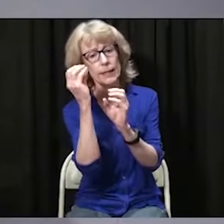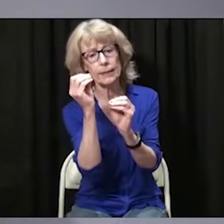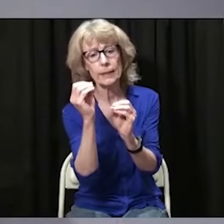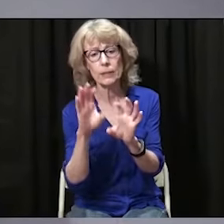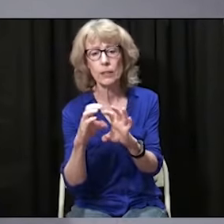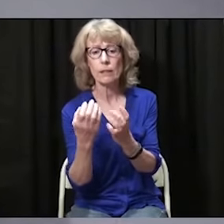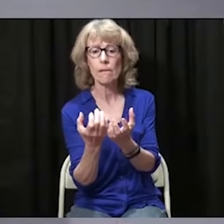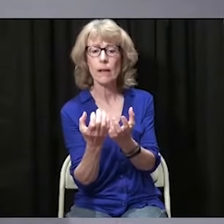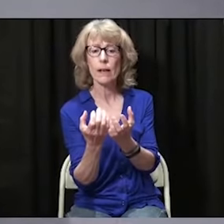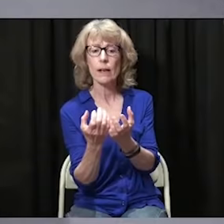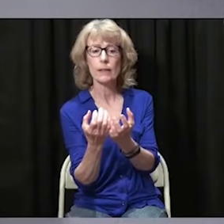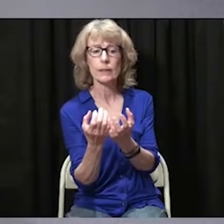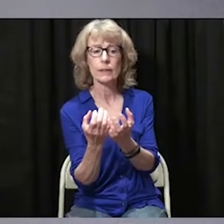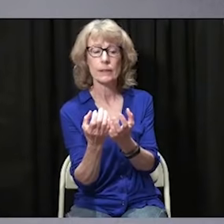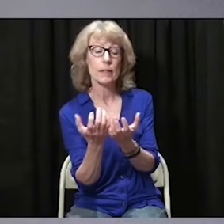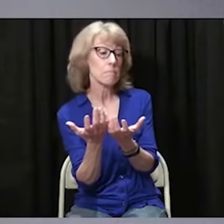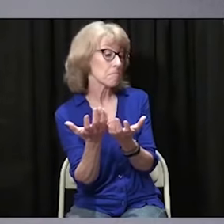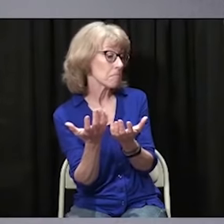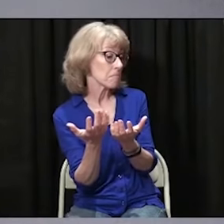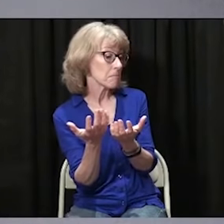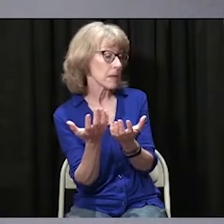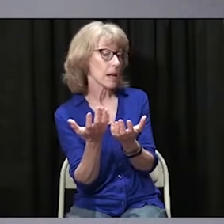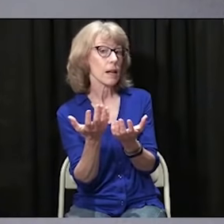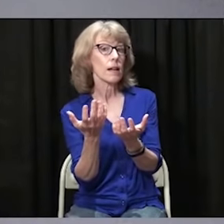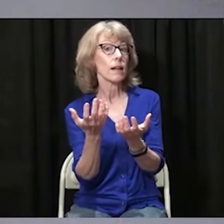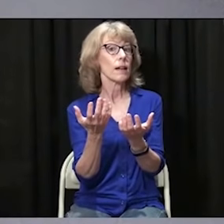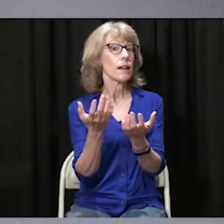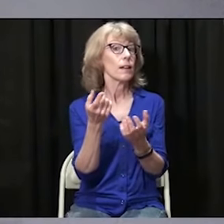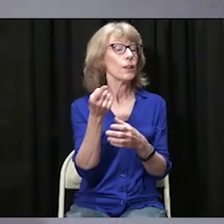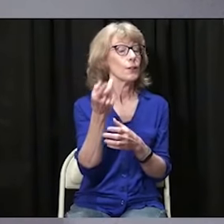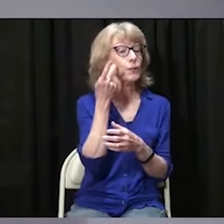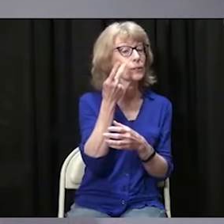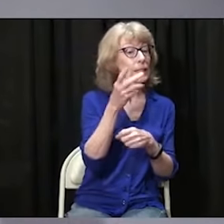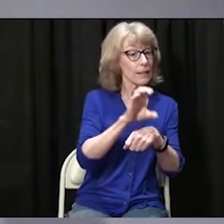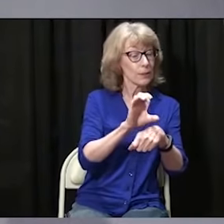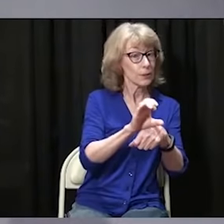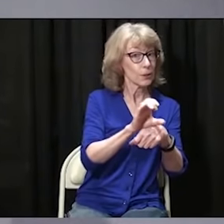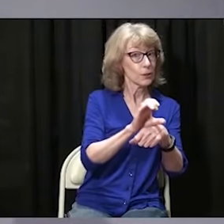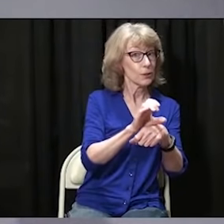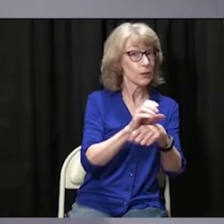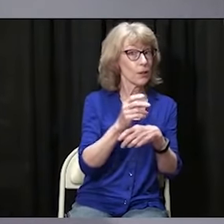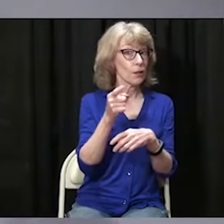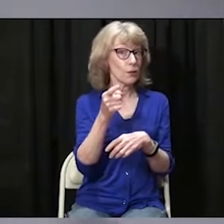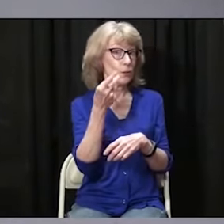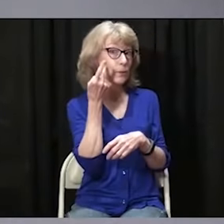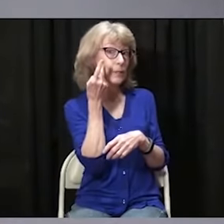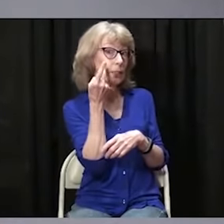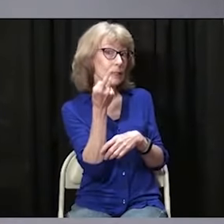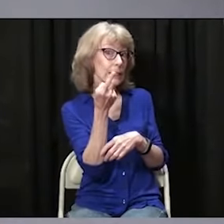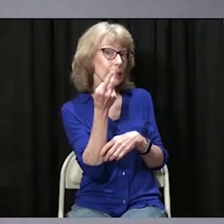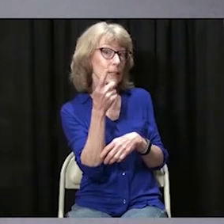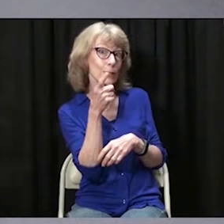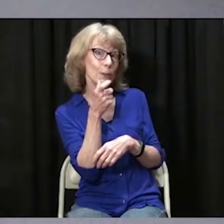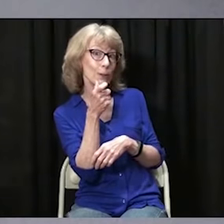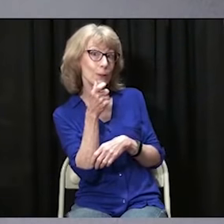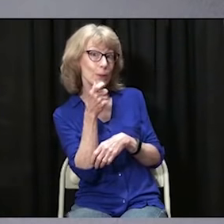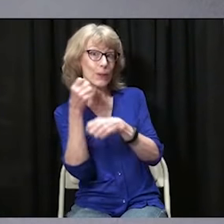church, if you have the eyes to see it, you're actually seeing the creator behind the